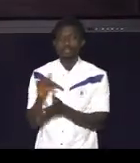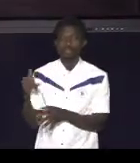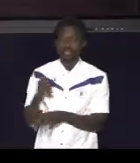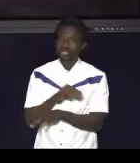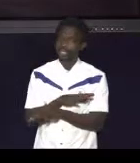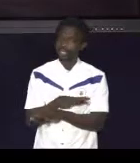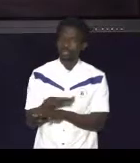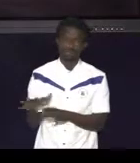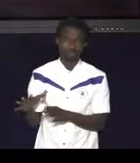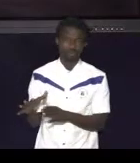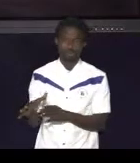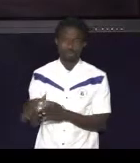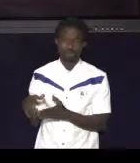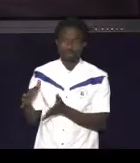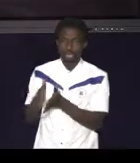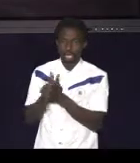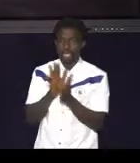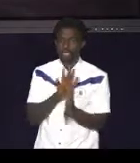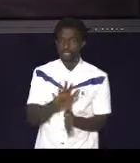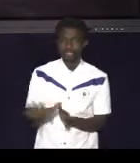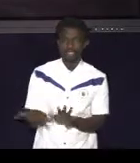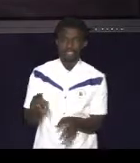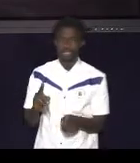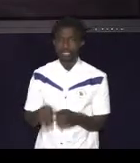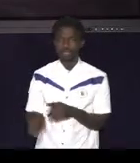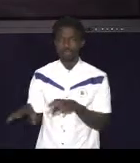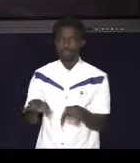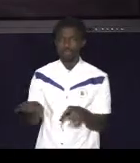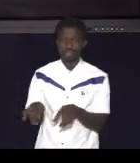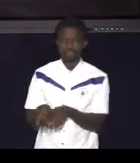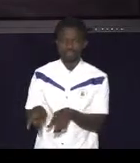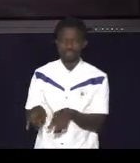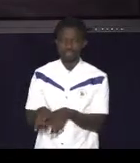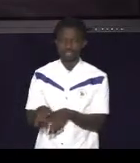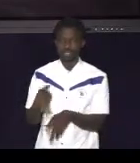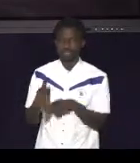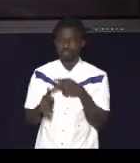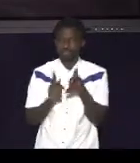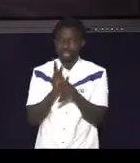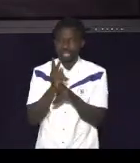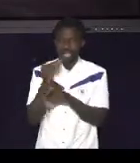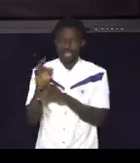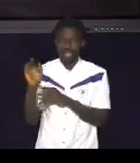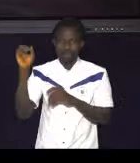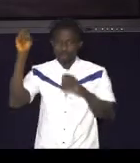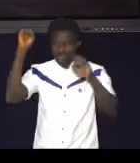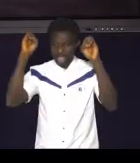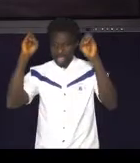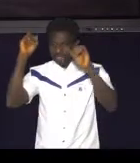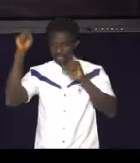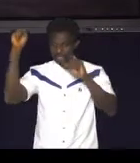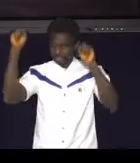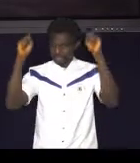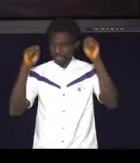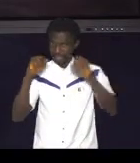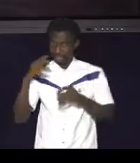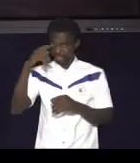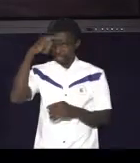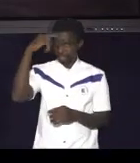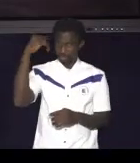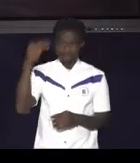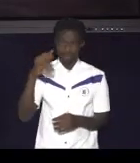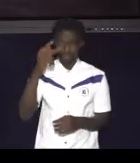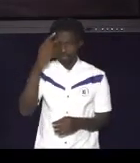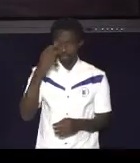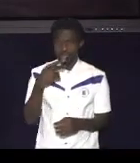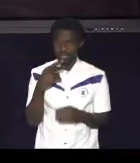they don't recommend or ask children to perform the same kind of exercise, because the